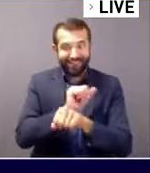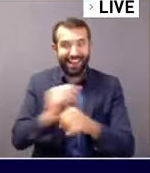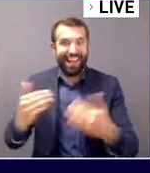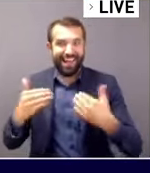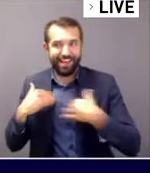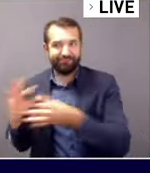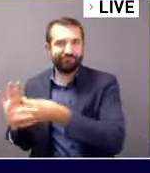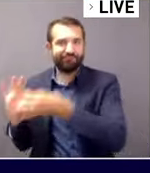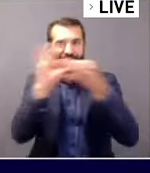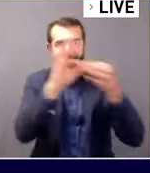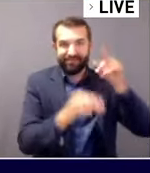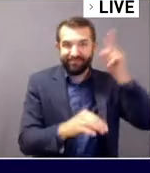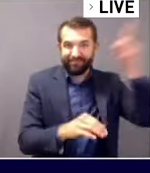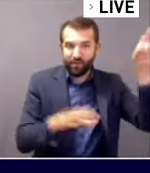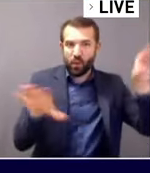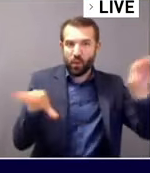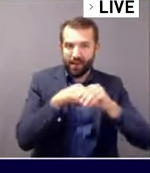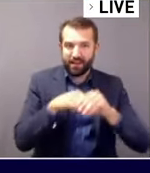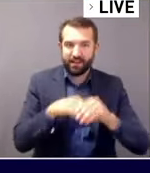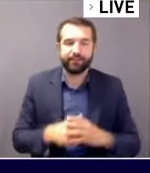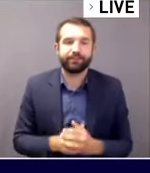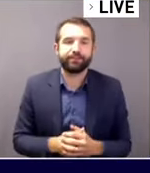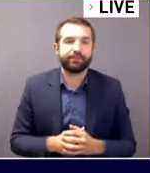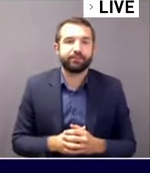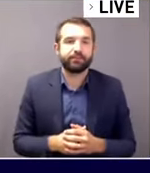or form with that August 7th wedding.